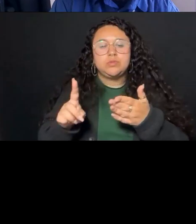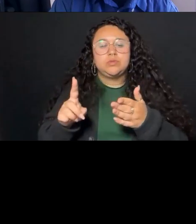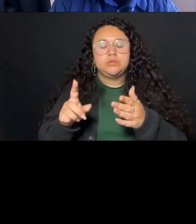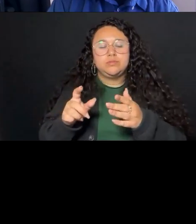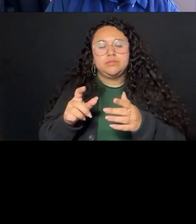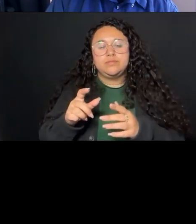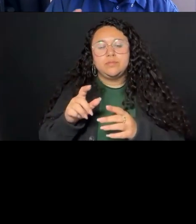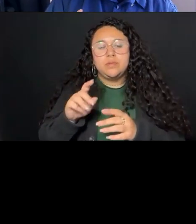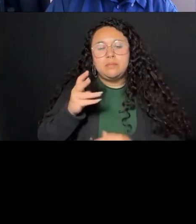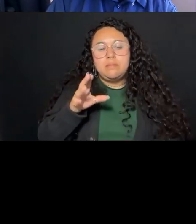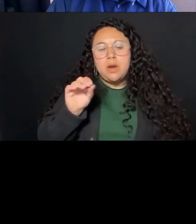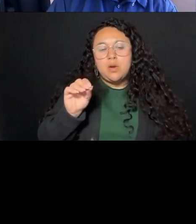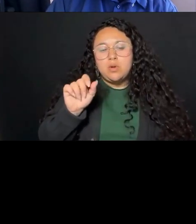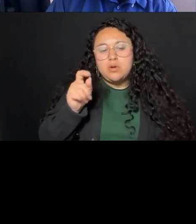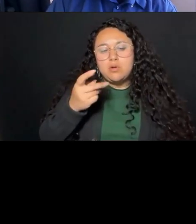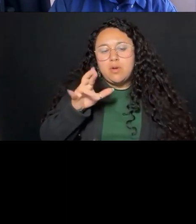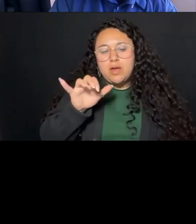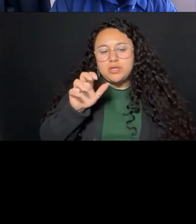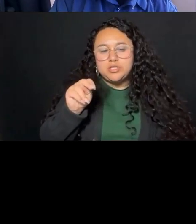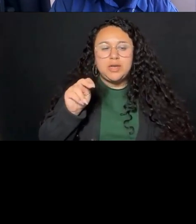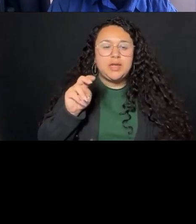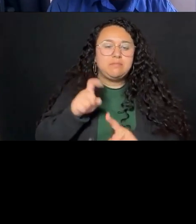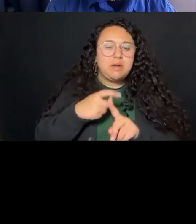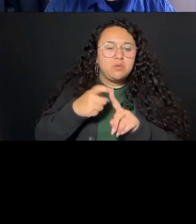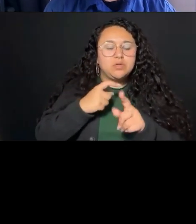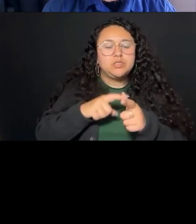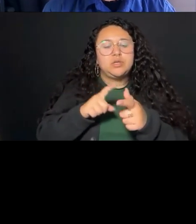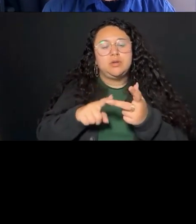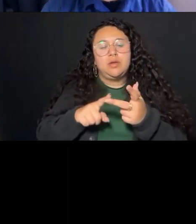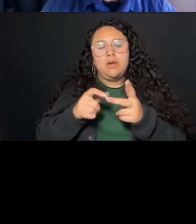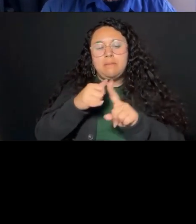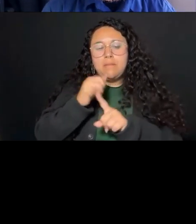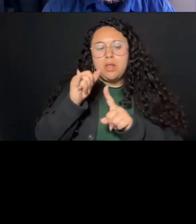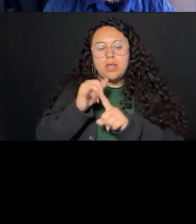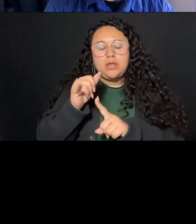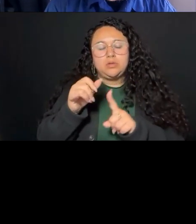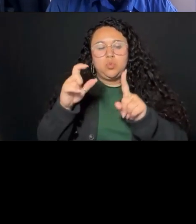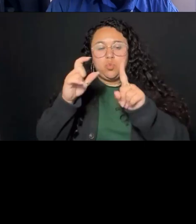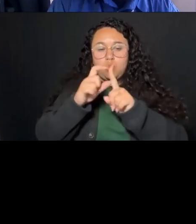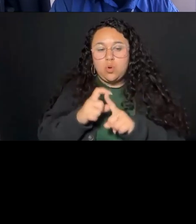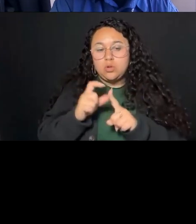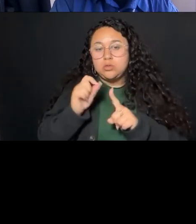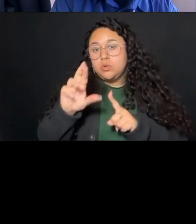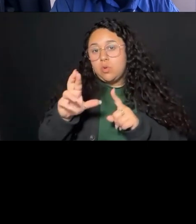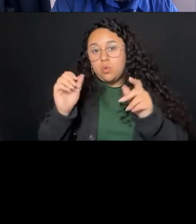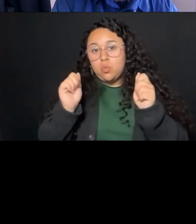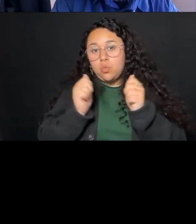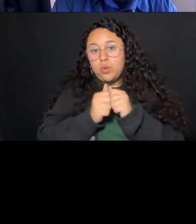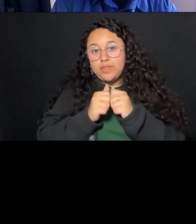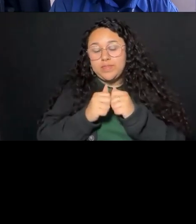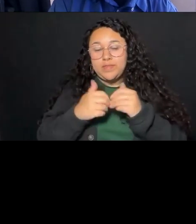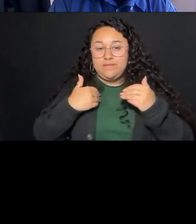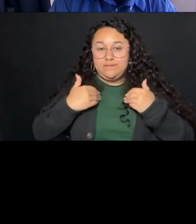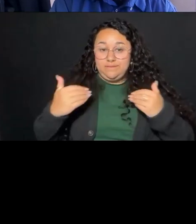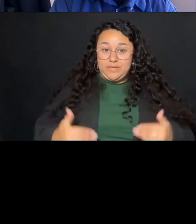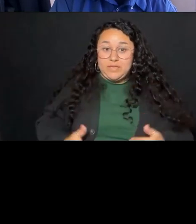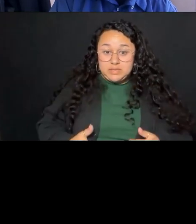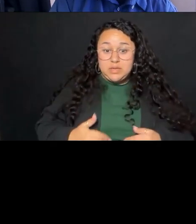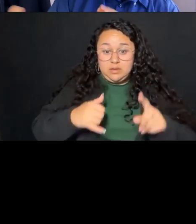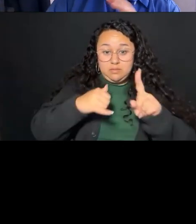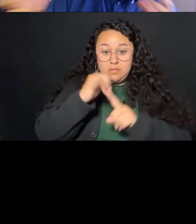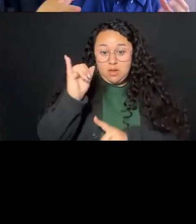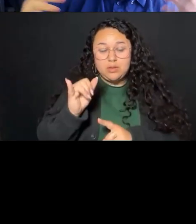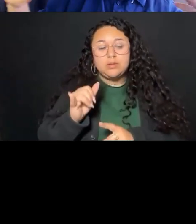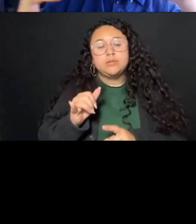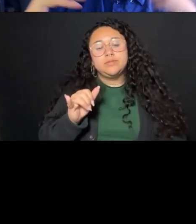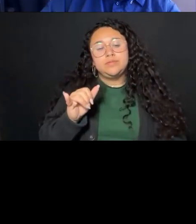microaggressions, bullying, things that are with words or with physicality, things like prejudice, things like